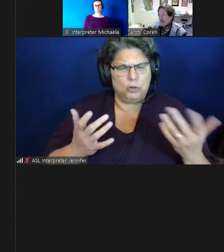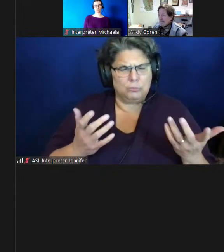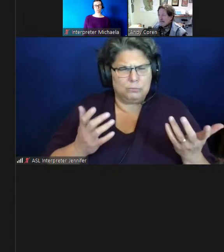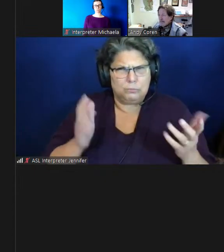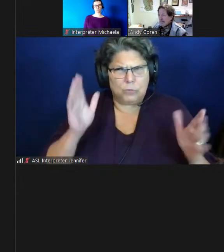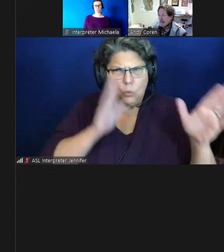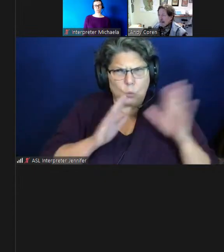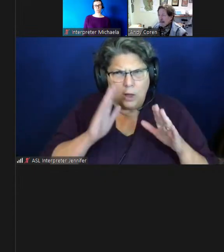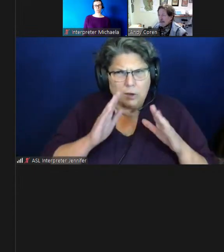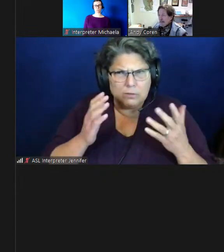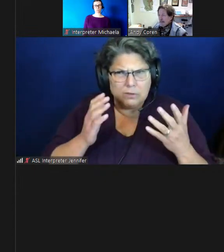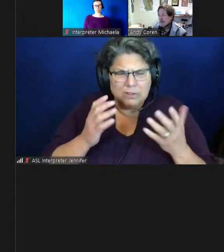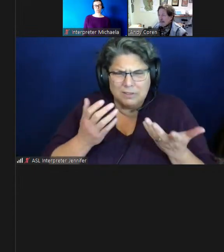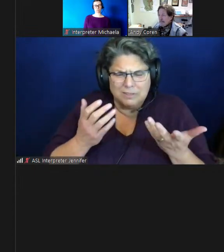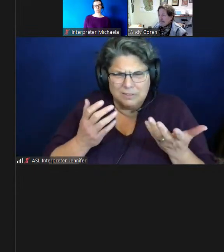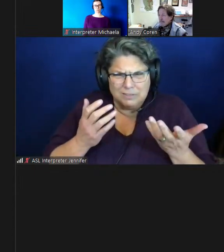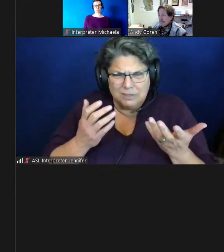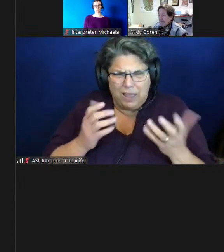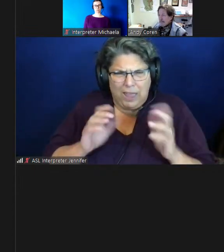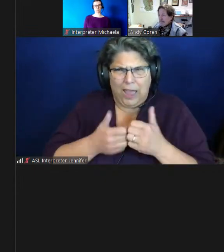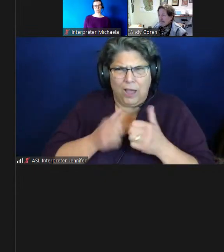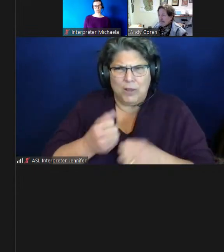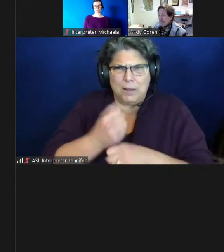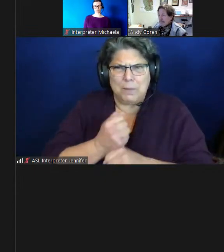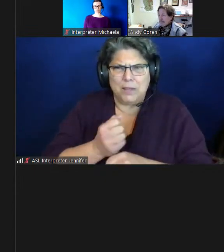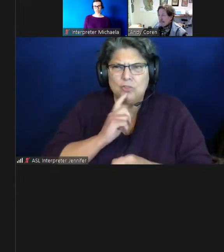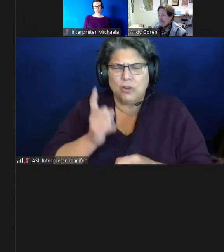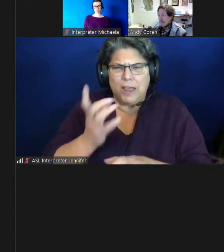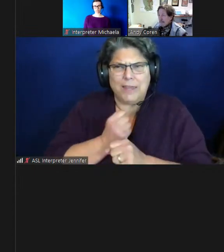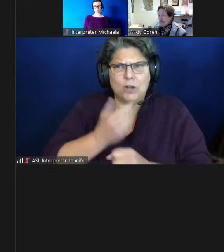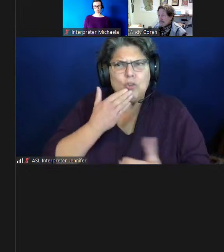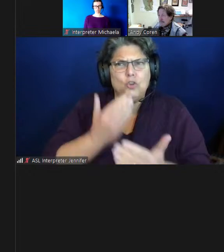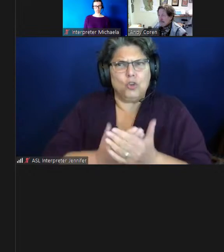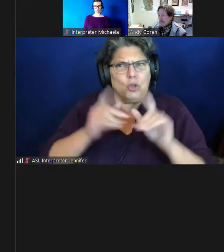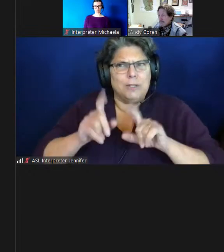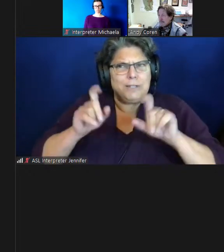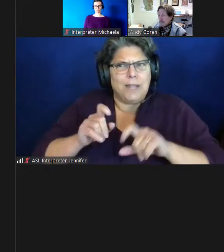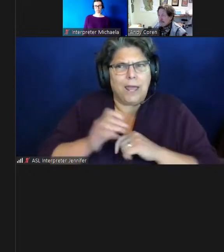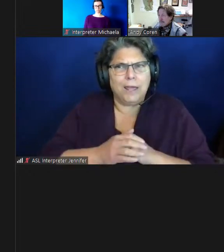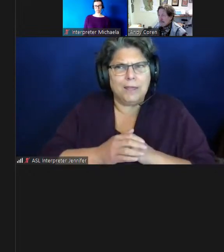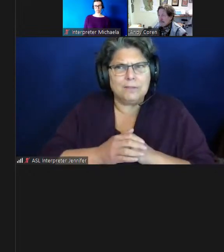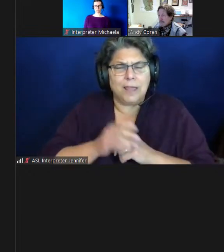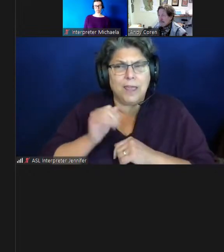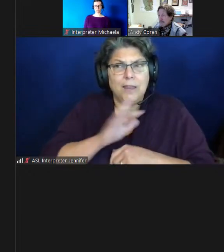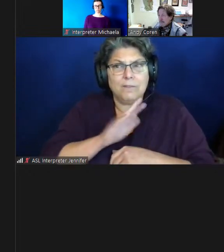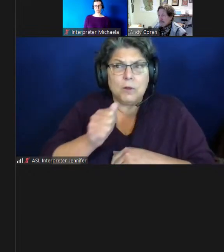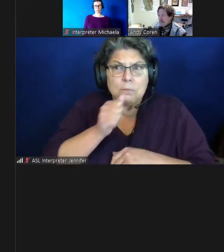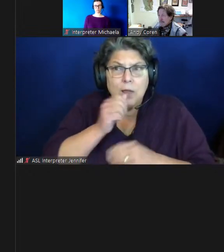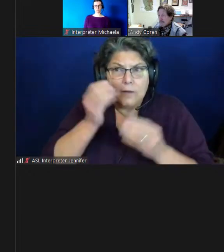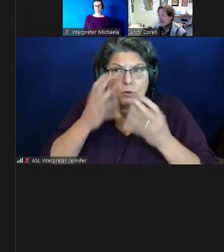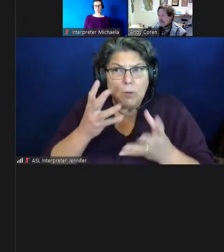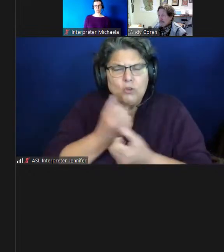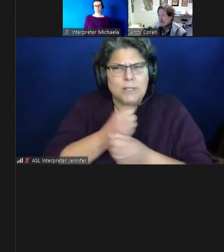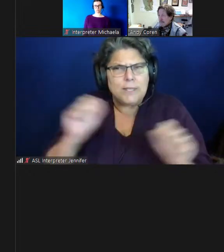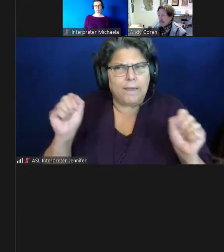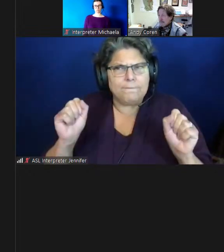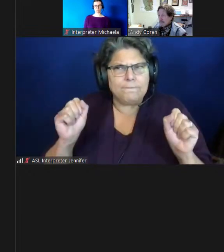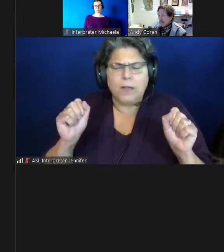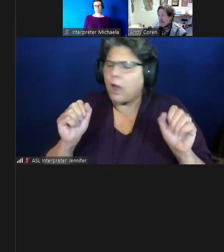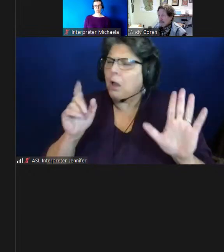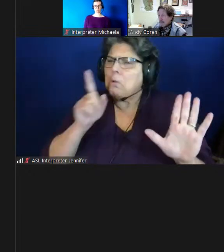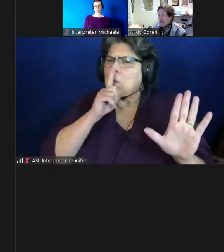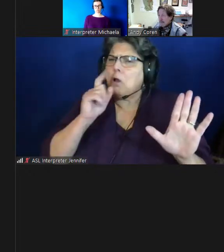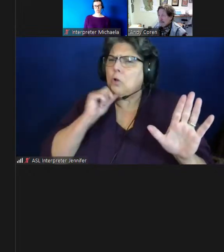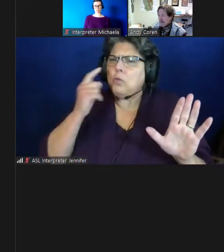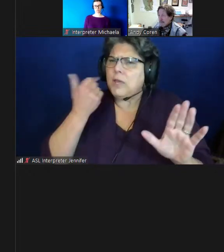how they can make sure that they're getting a valid test and that their personal information is safe. And I don't think there have been any allegations, but